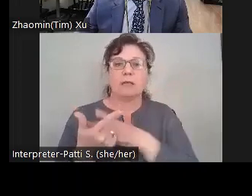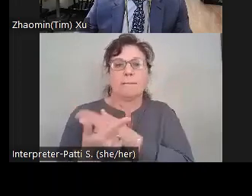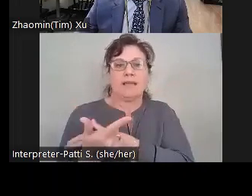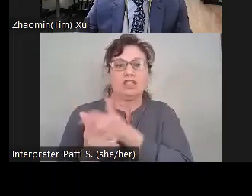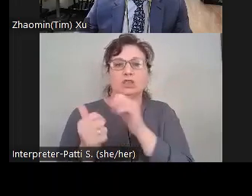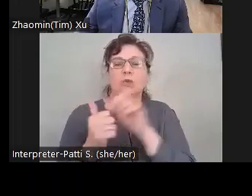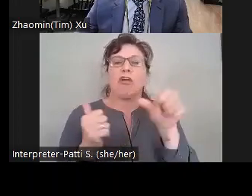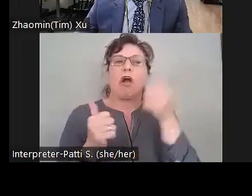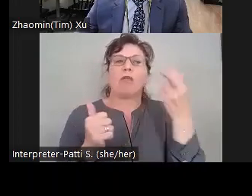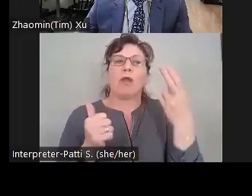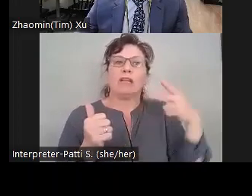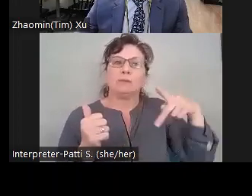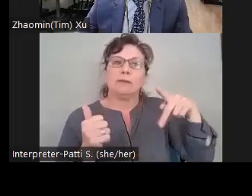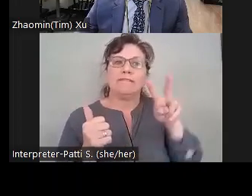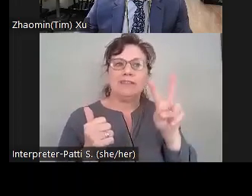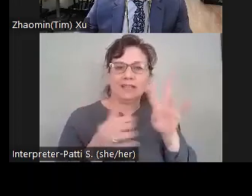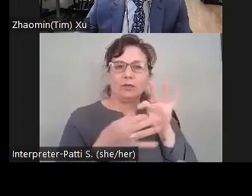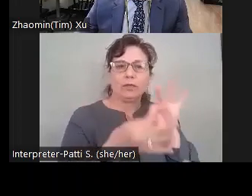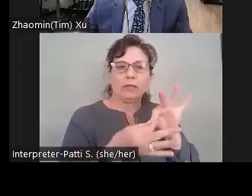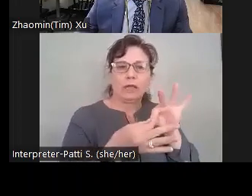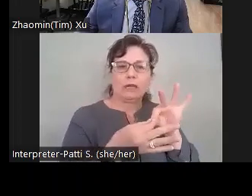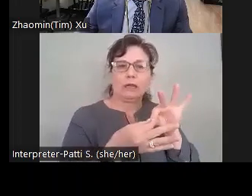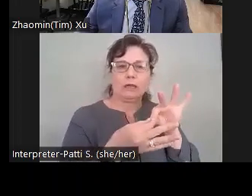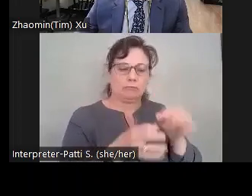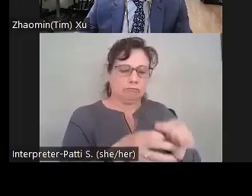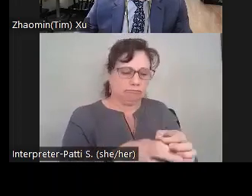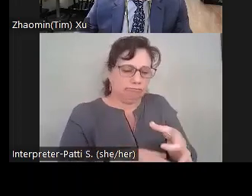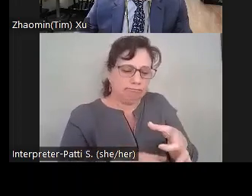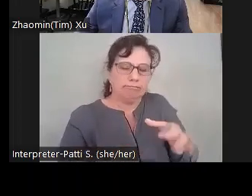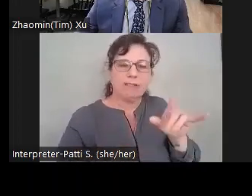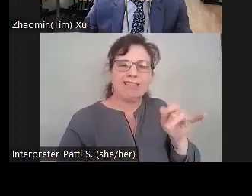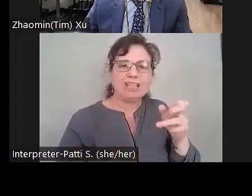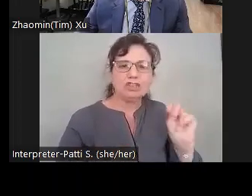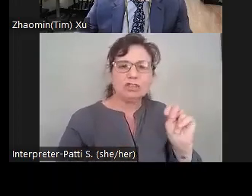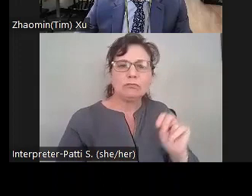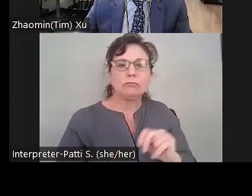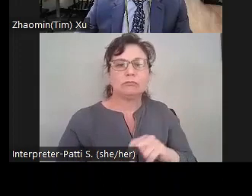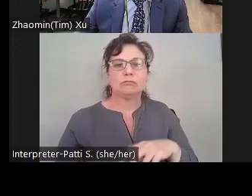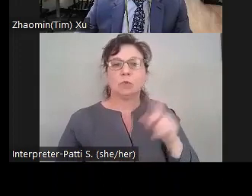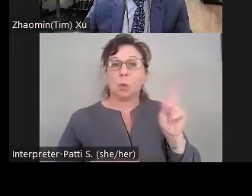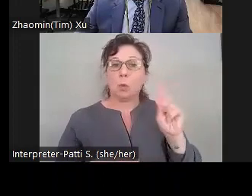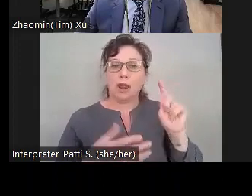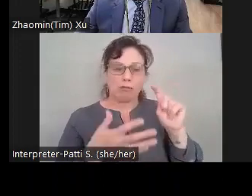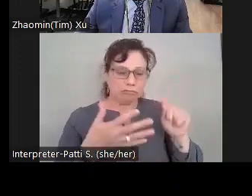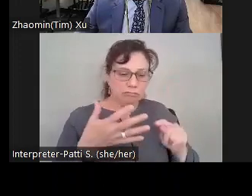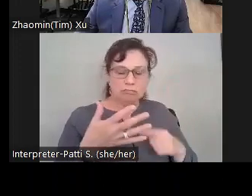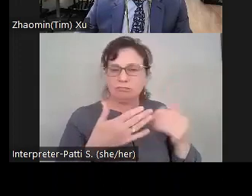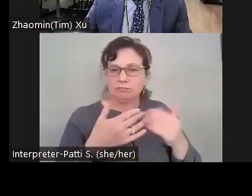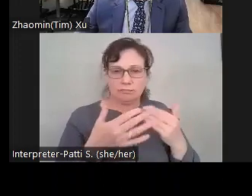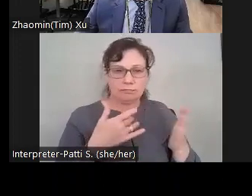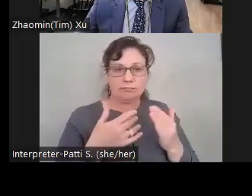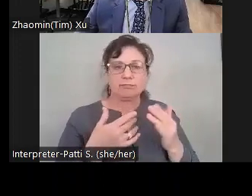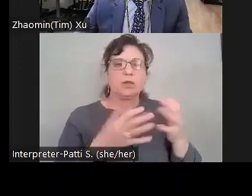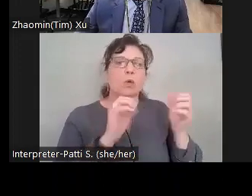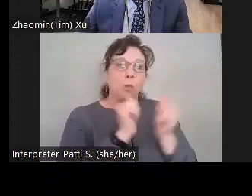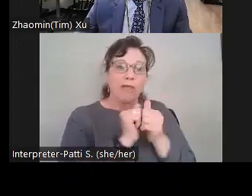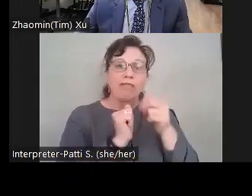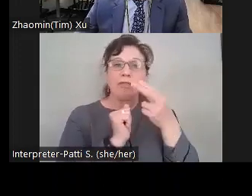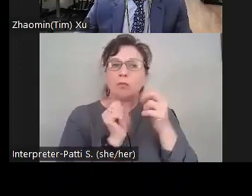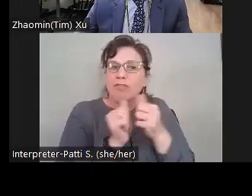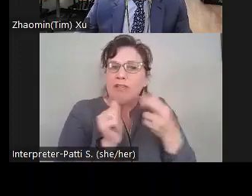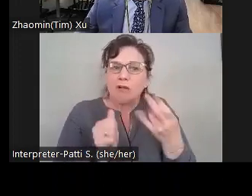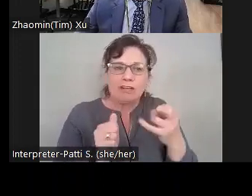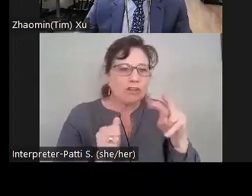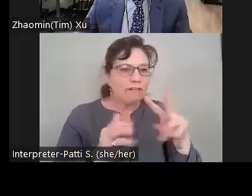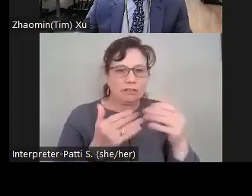another HPV-related lesion, either cervical, vulvar, or penile, regardless of HIV status, are also high risk and should probably